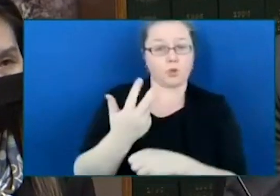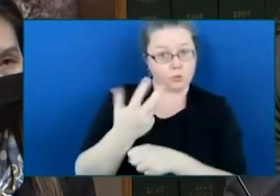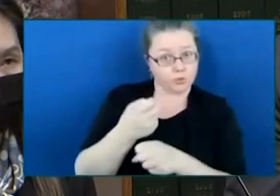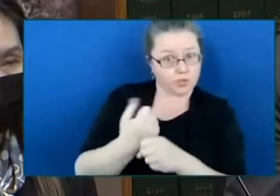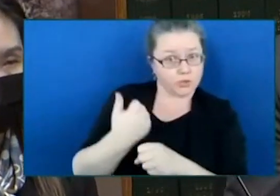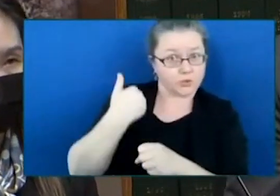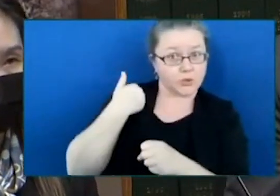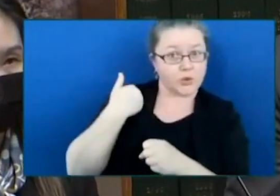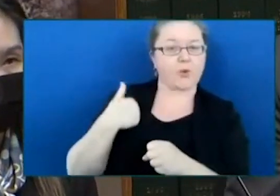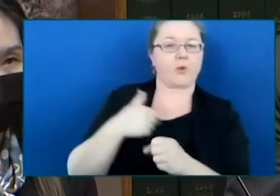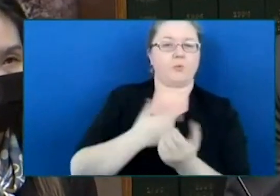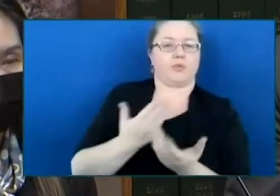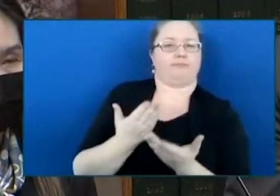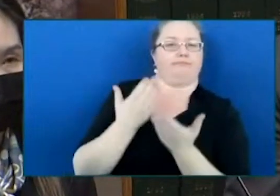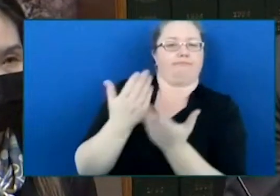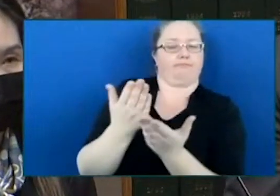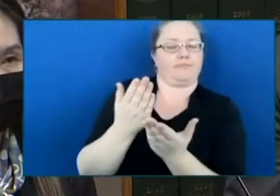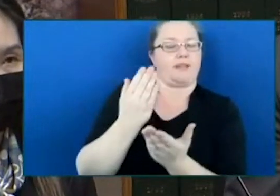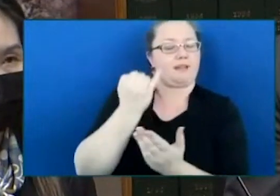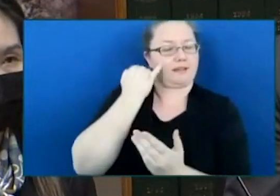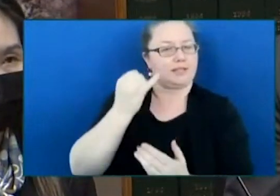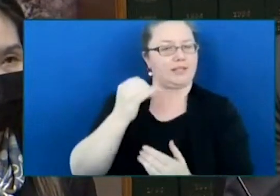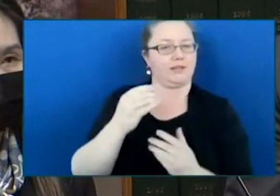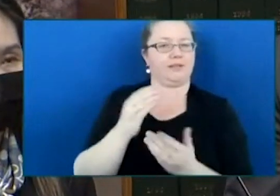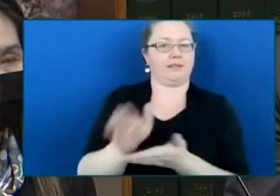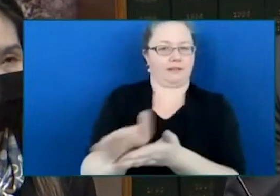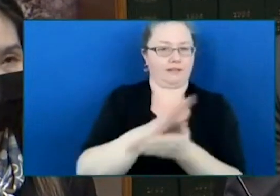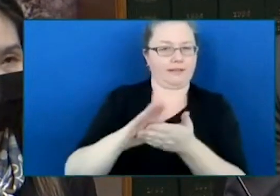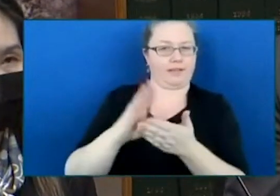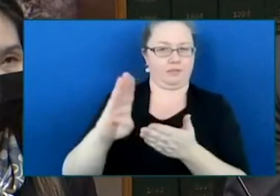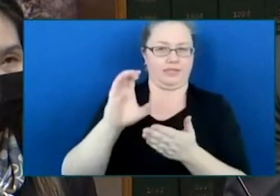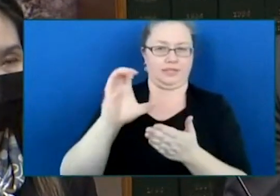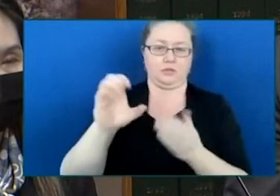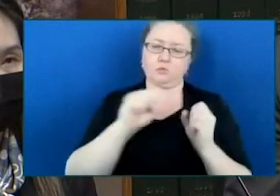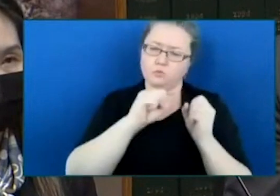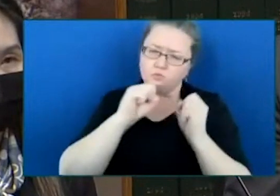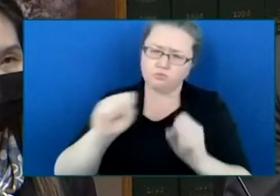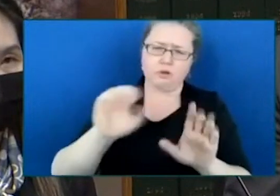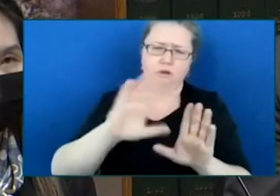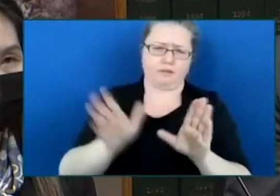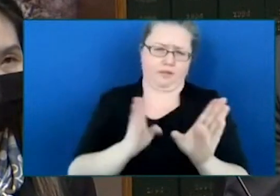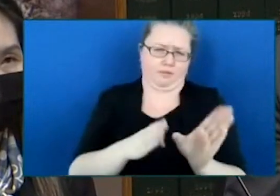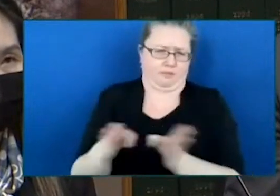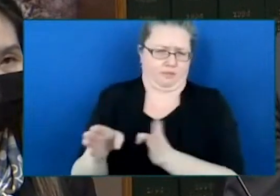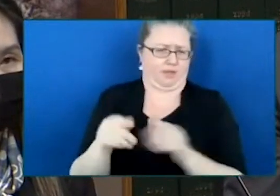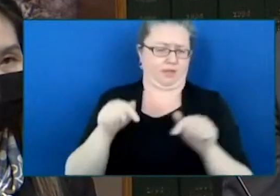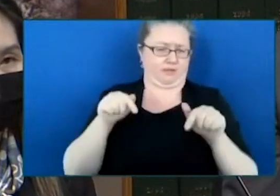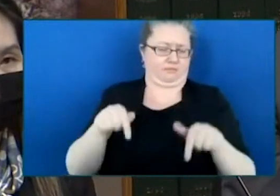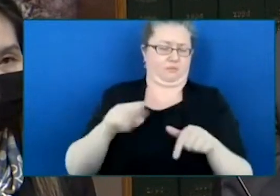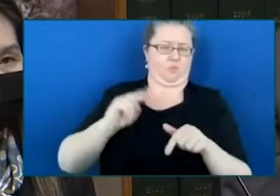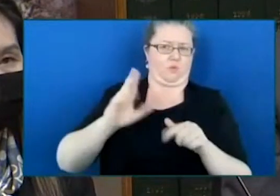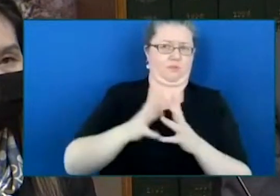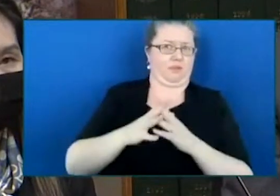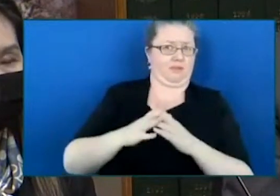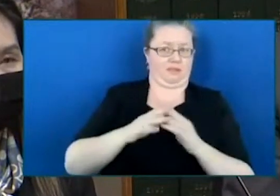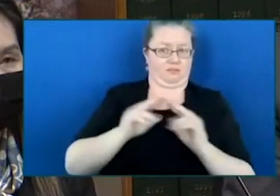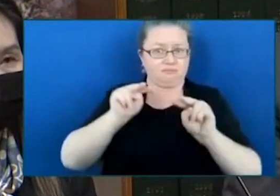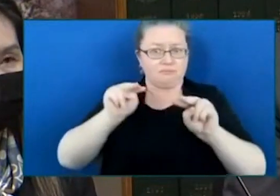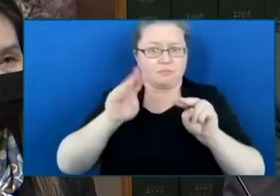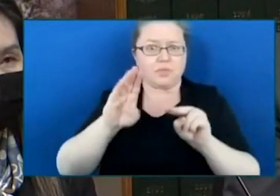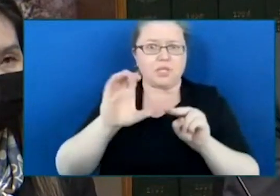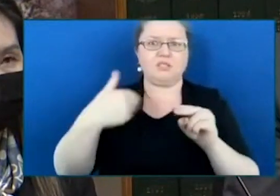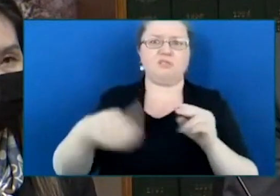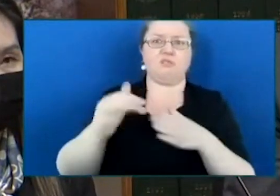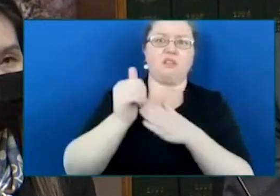Clean BC, one of the strongest climate plans in North America. We then accelerated the fight against climate change with the Clean BC Roadmap to